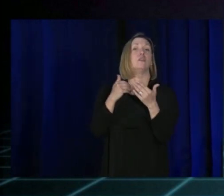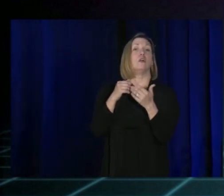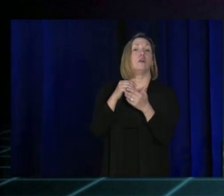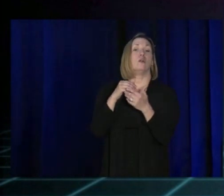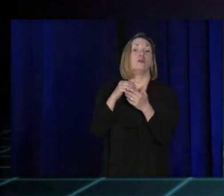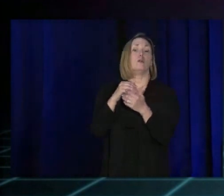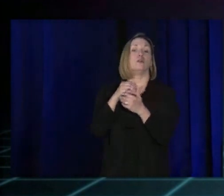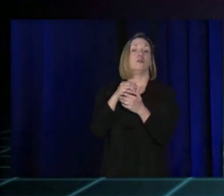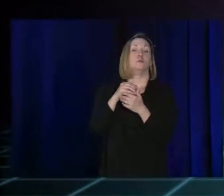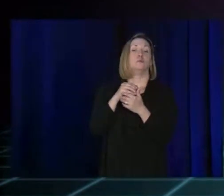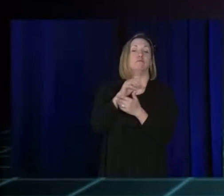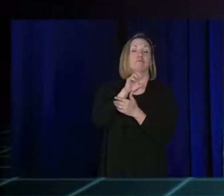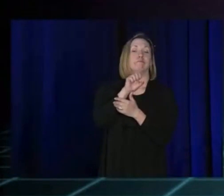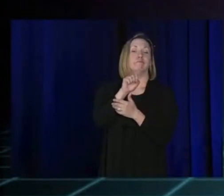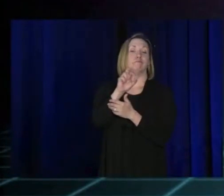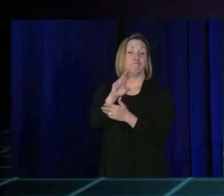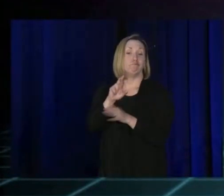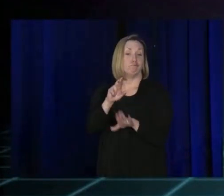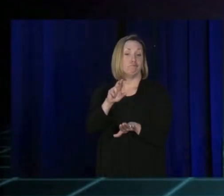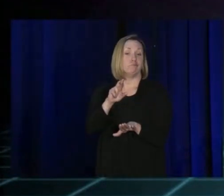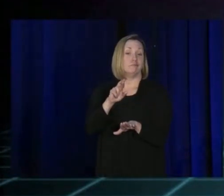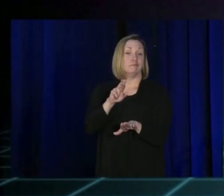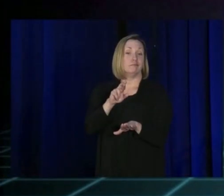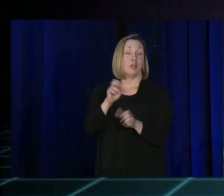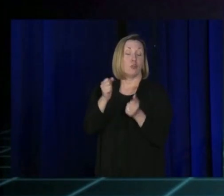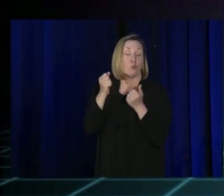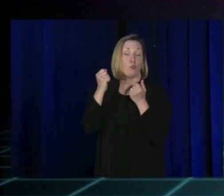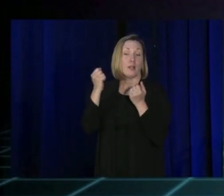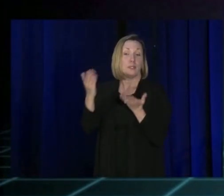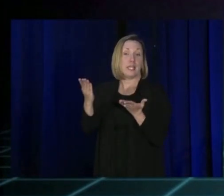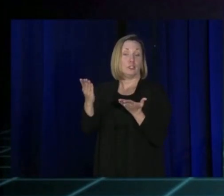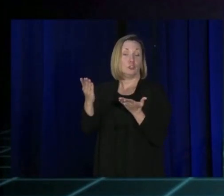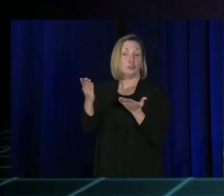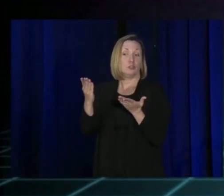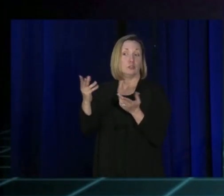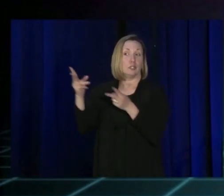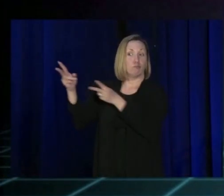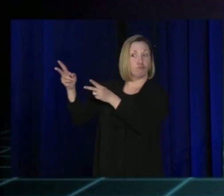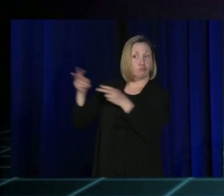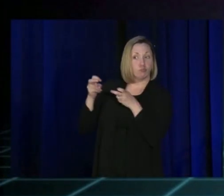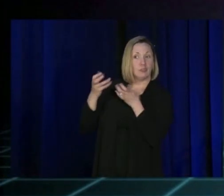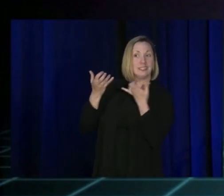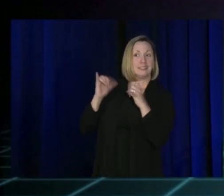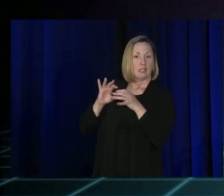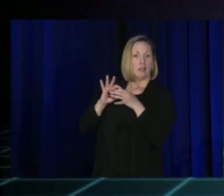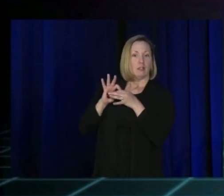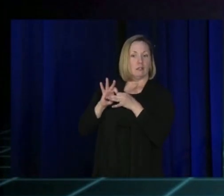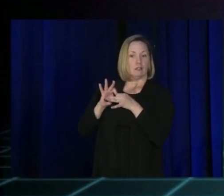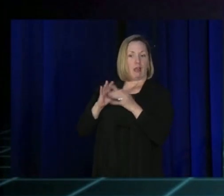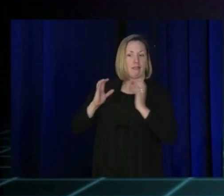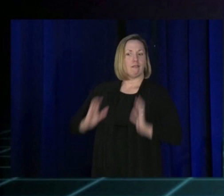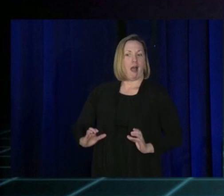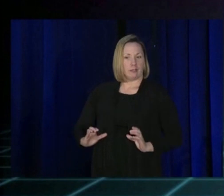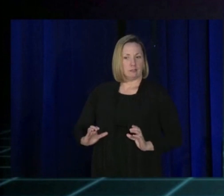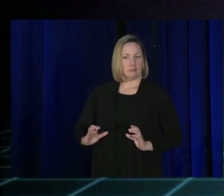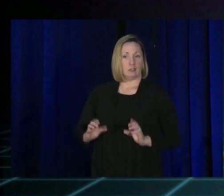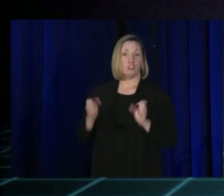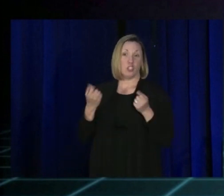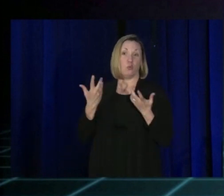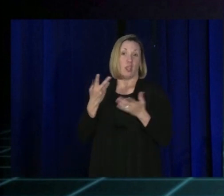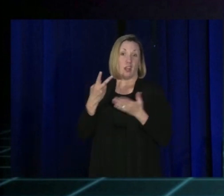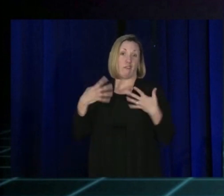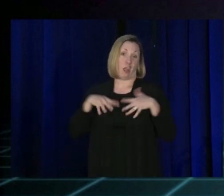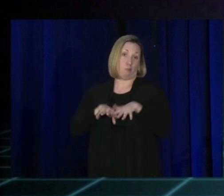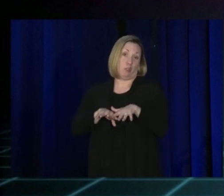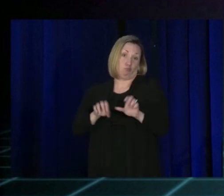rendered, right, the recommendations are pulled in still on the client. So you can have a hybrid page, potentially,